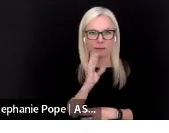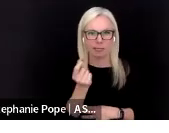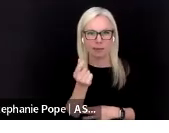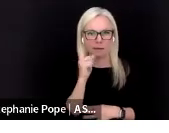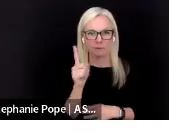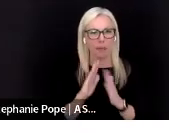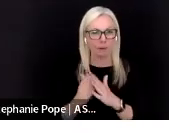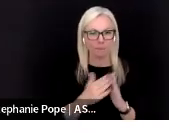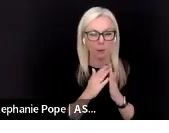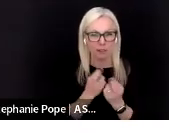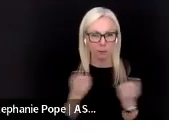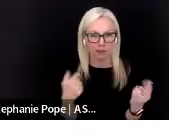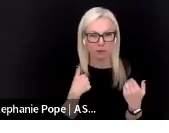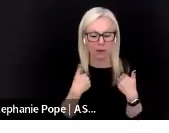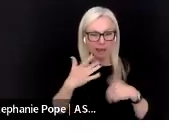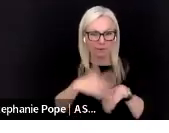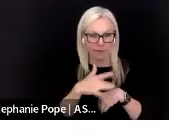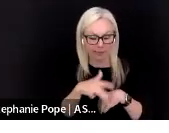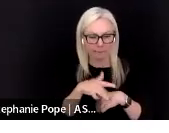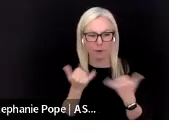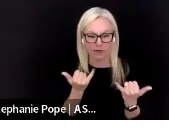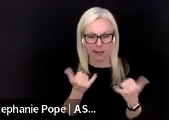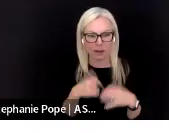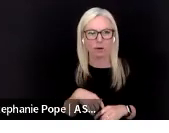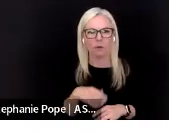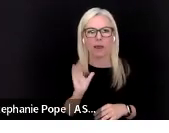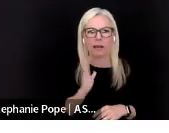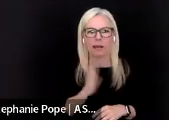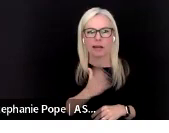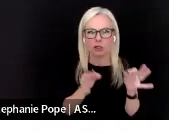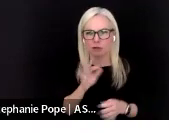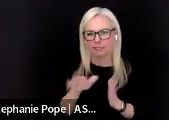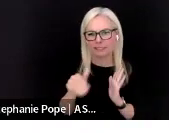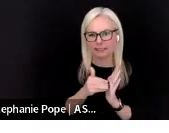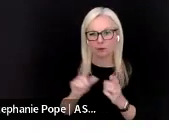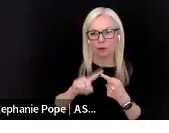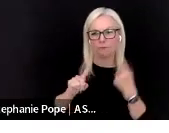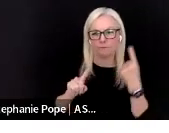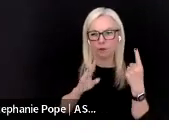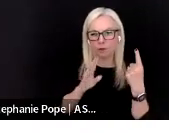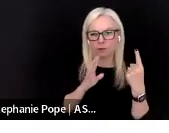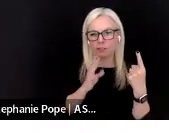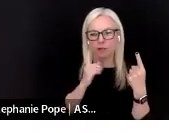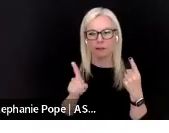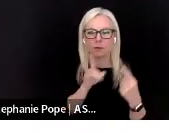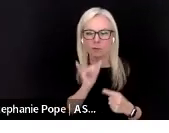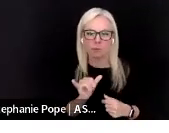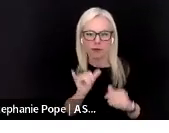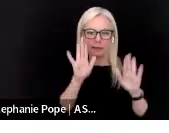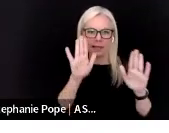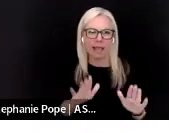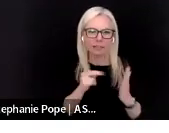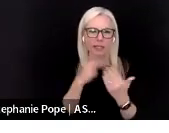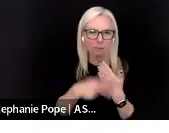the community resources that we have available at the Justice Center. So first, I want to talk about a really excellent program